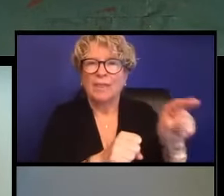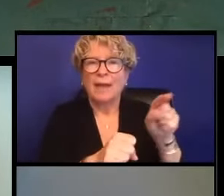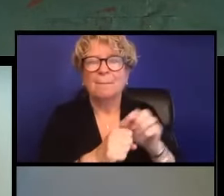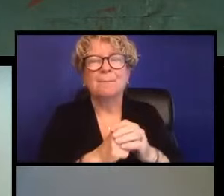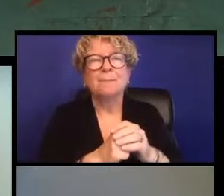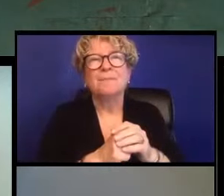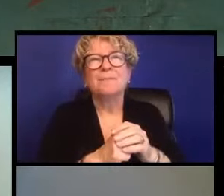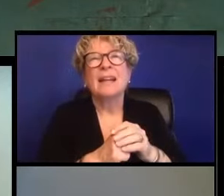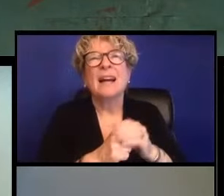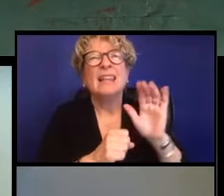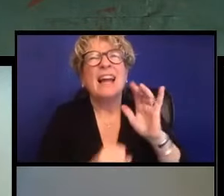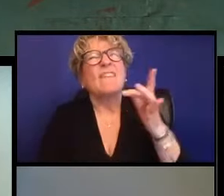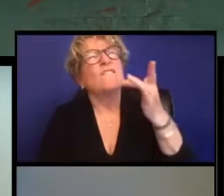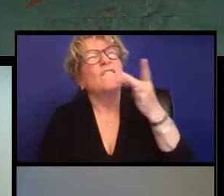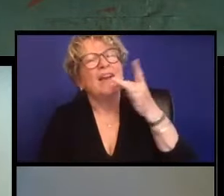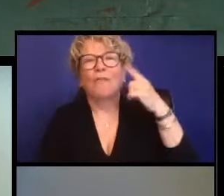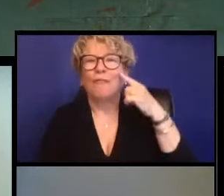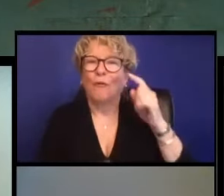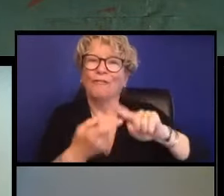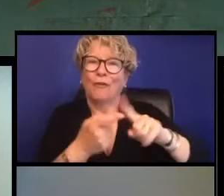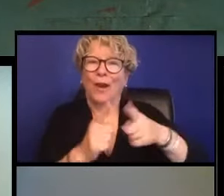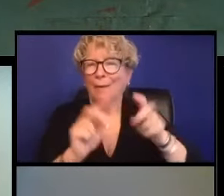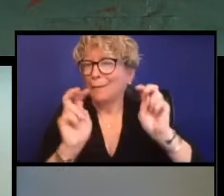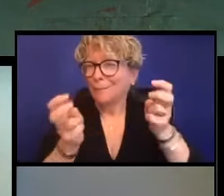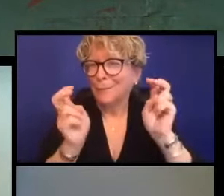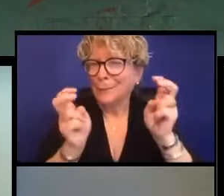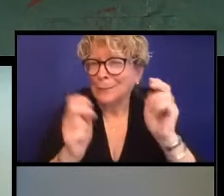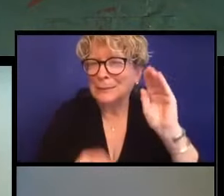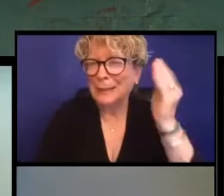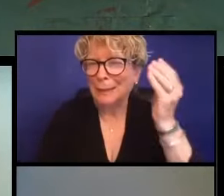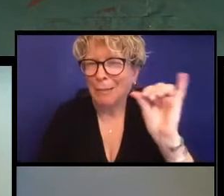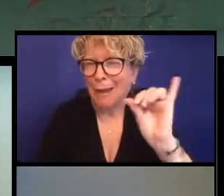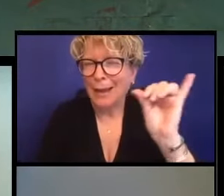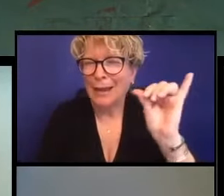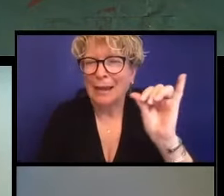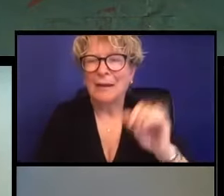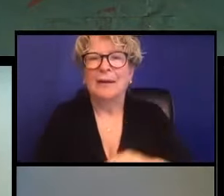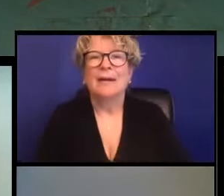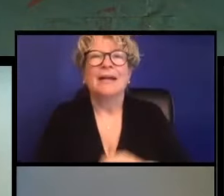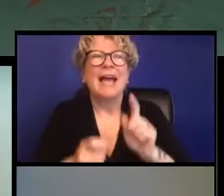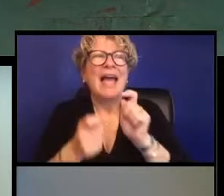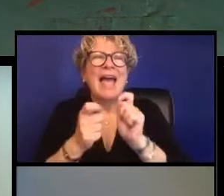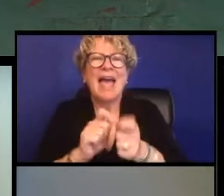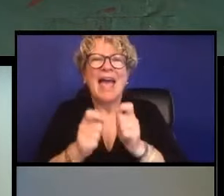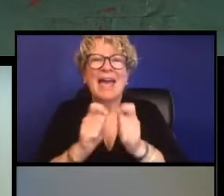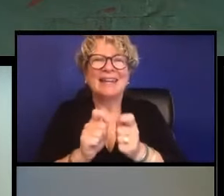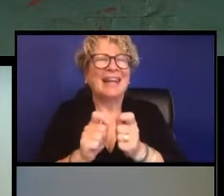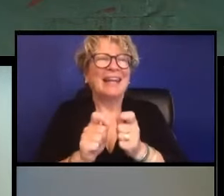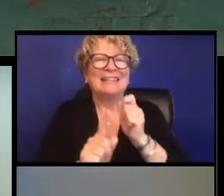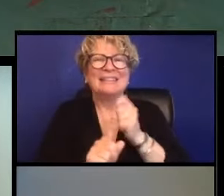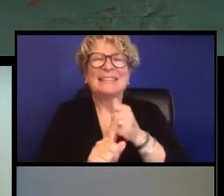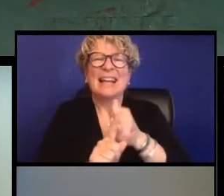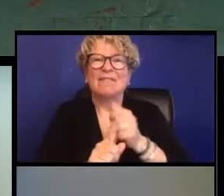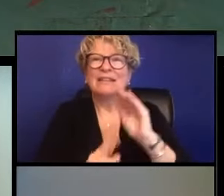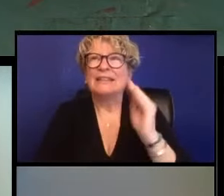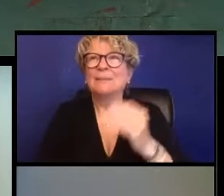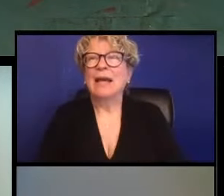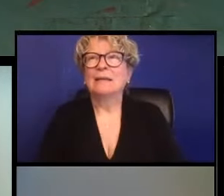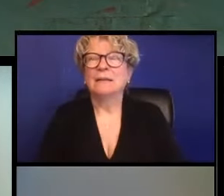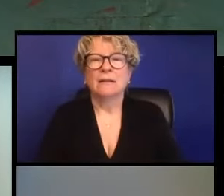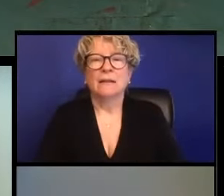as a favor to a friend than anything else, because, you know, editing sounded like